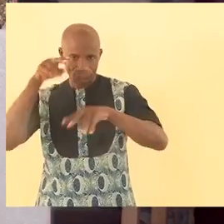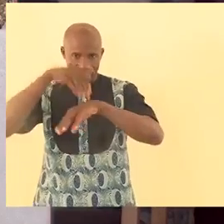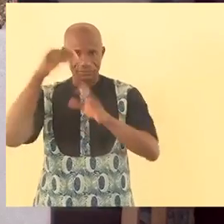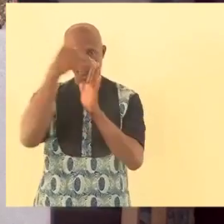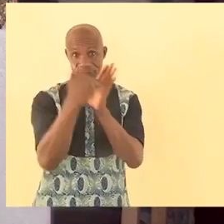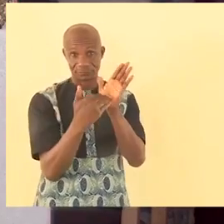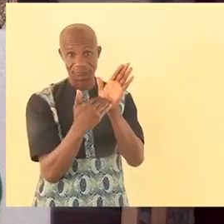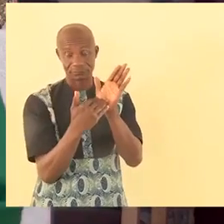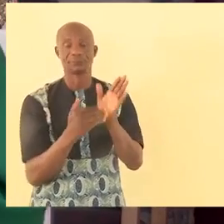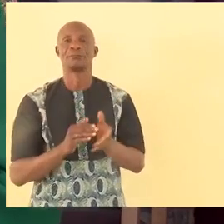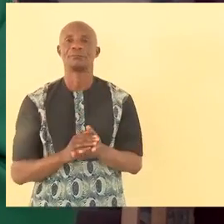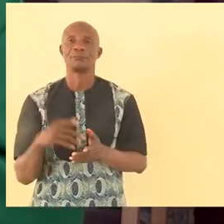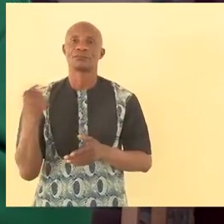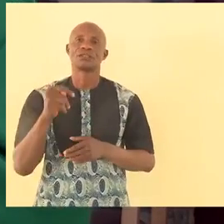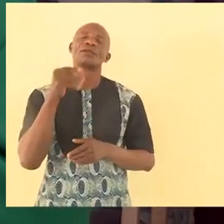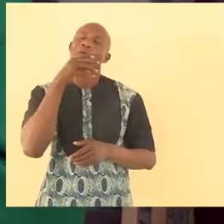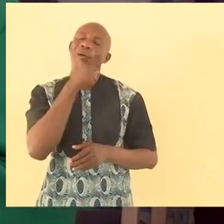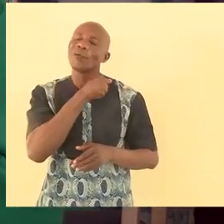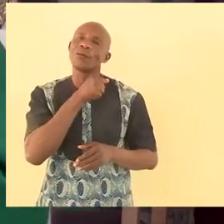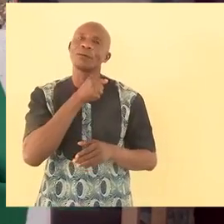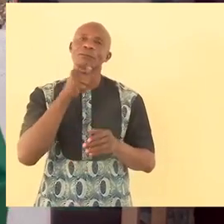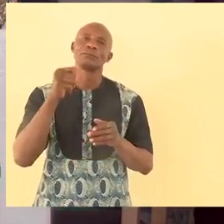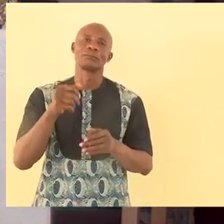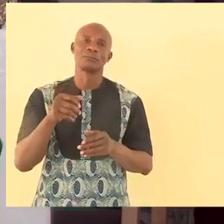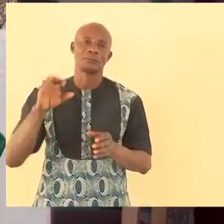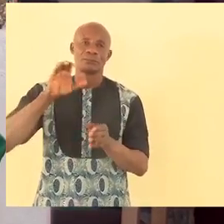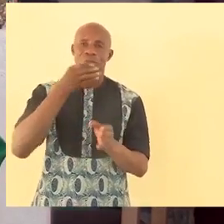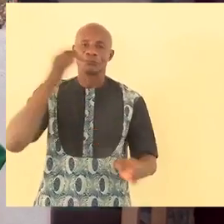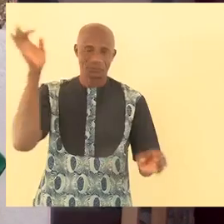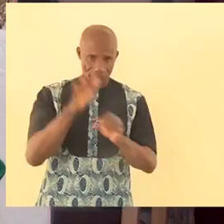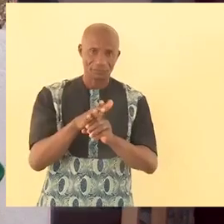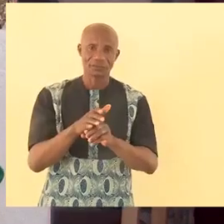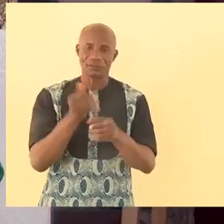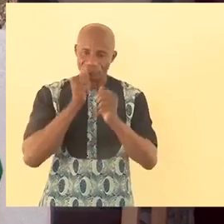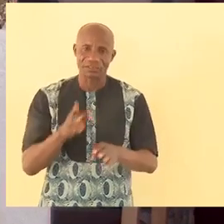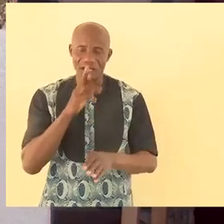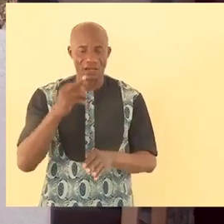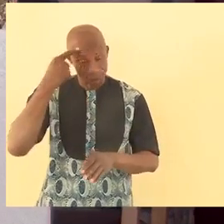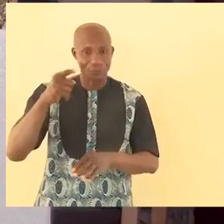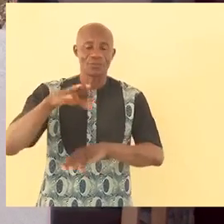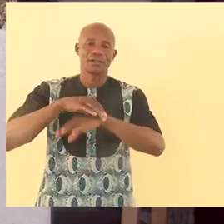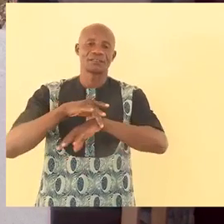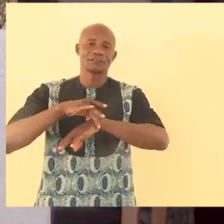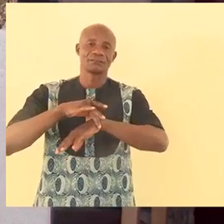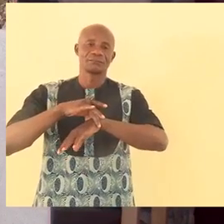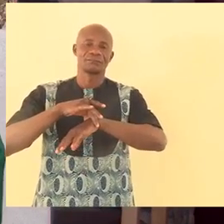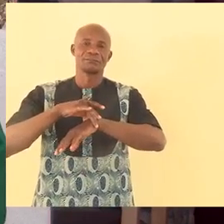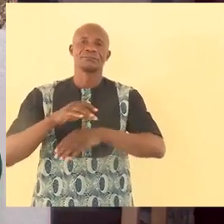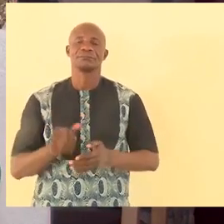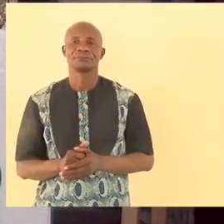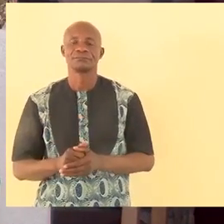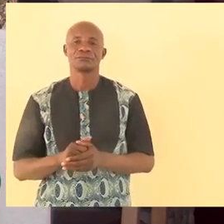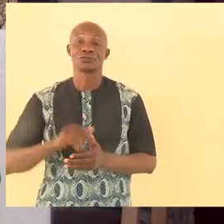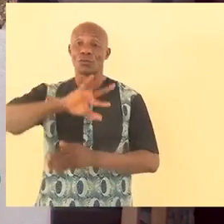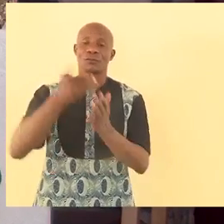Look at the list. The old covenant blessings are all earthbound. All of